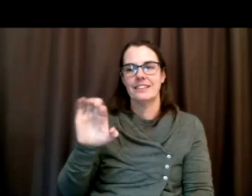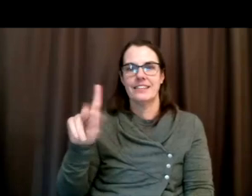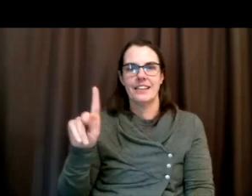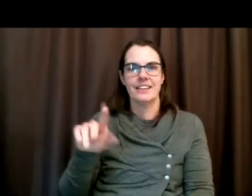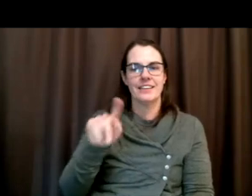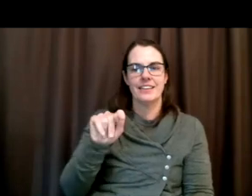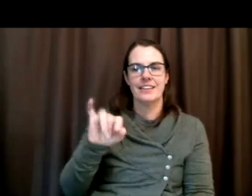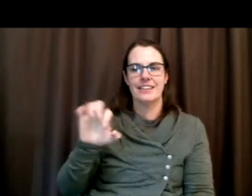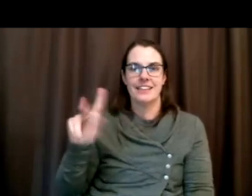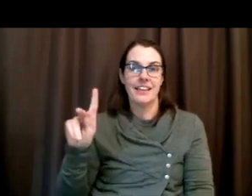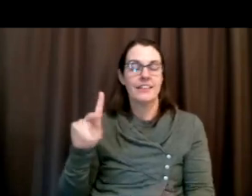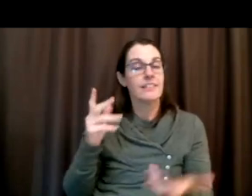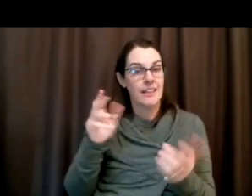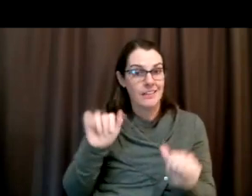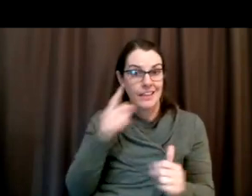out too.